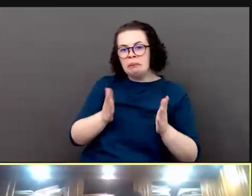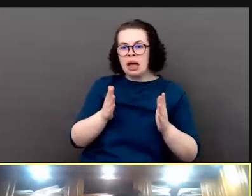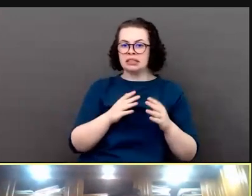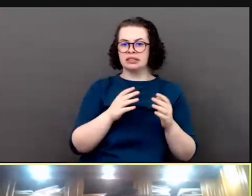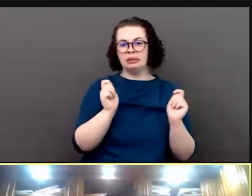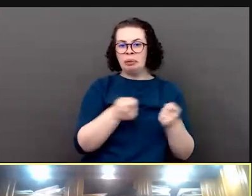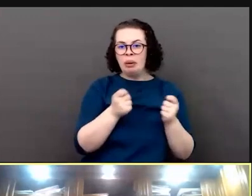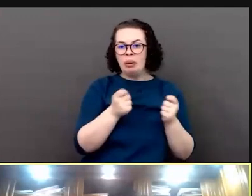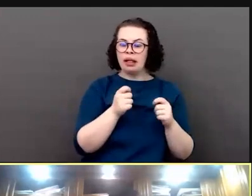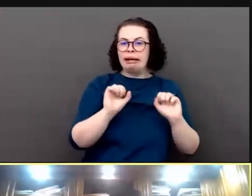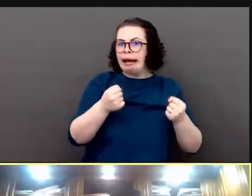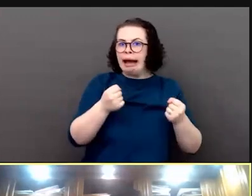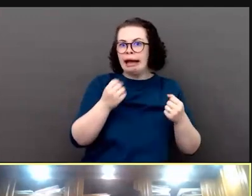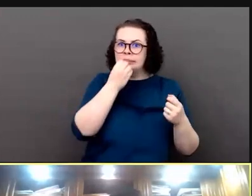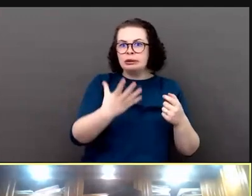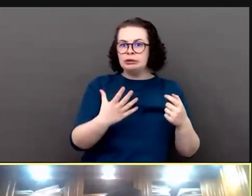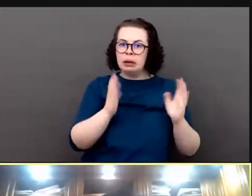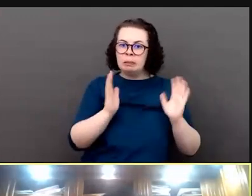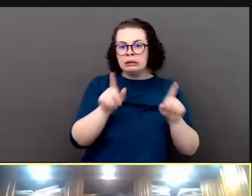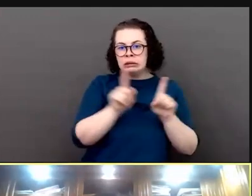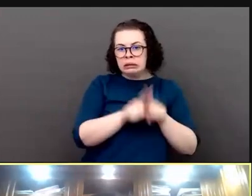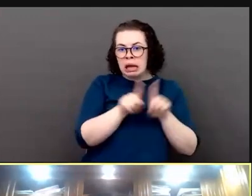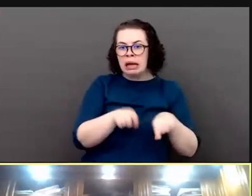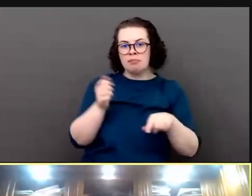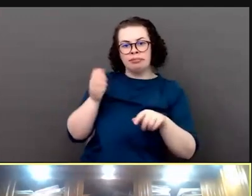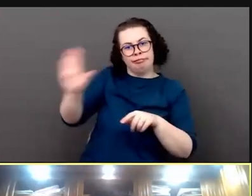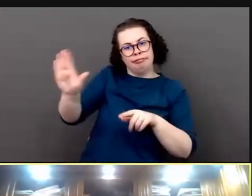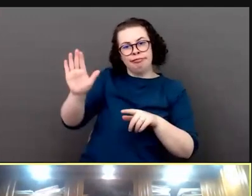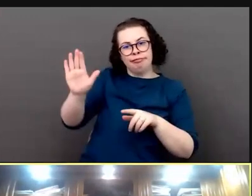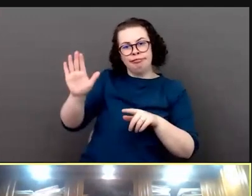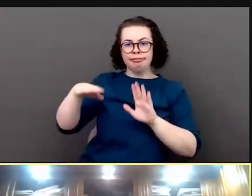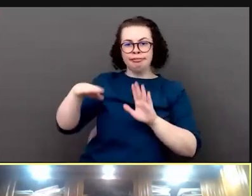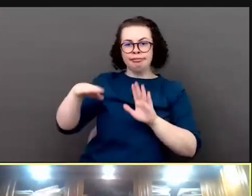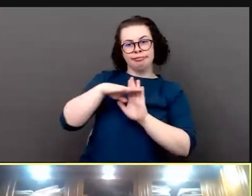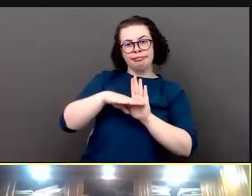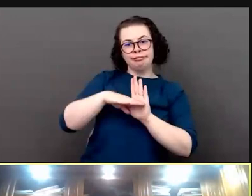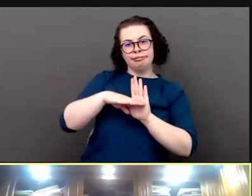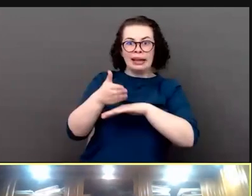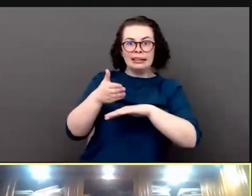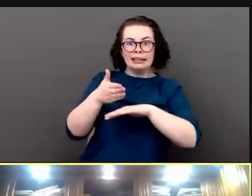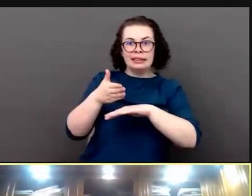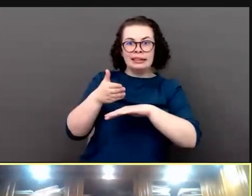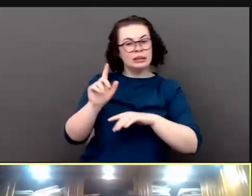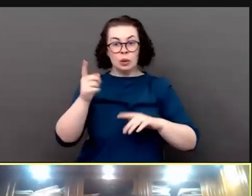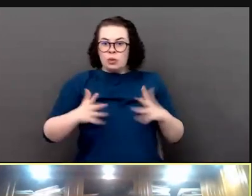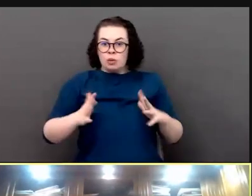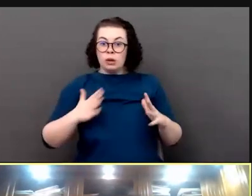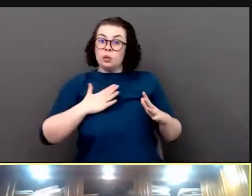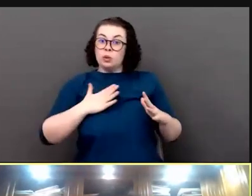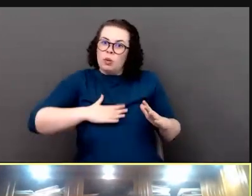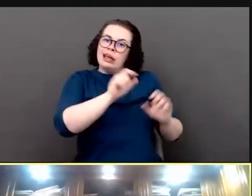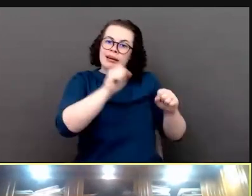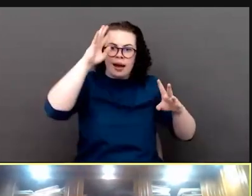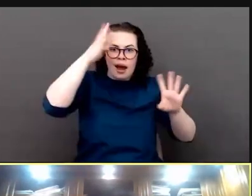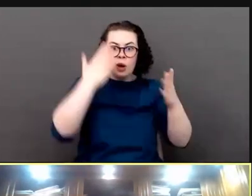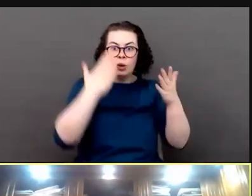and by that useful for all persons, including those with disabilities, and a